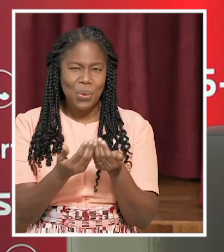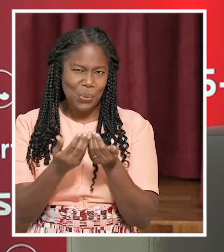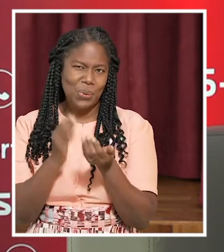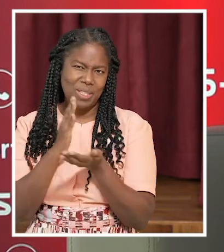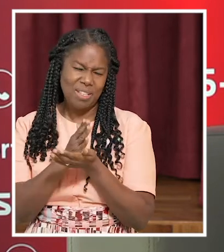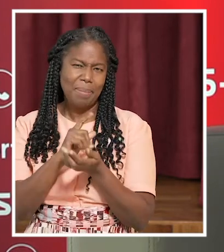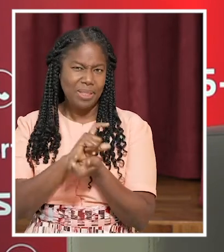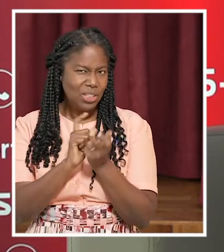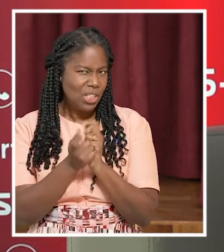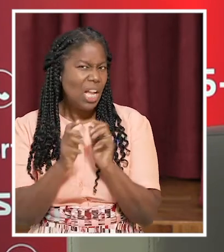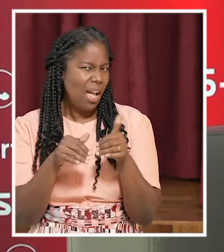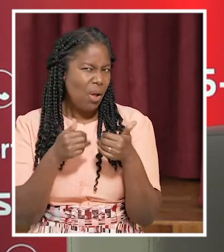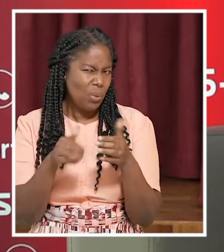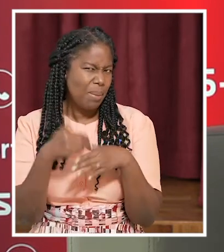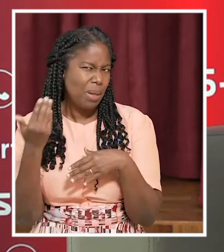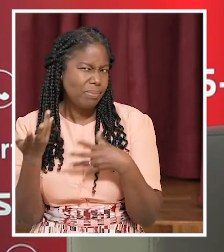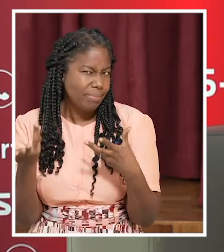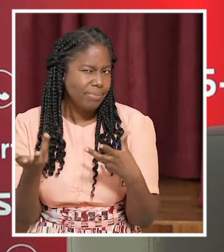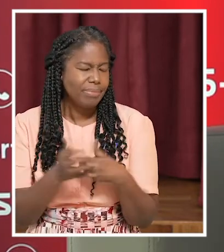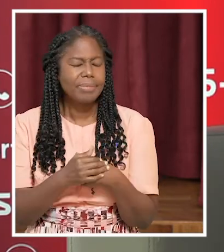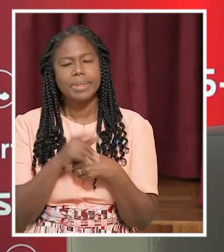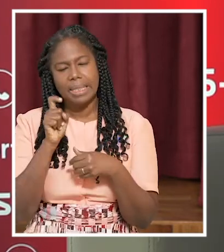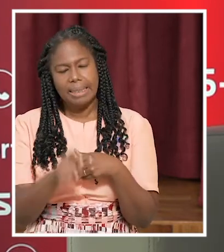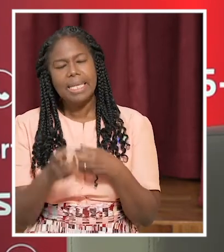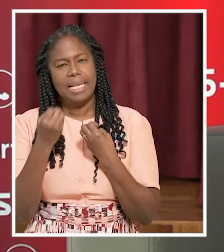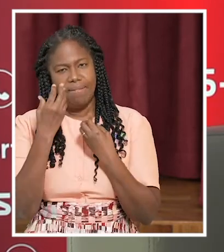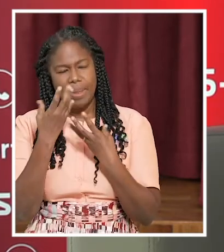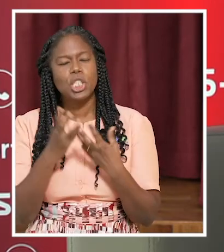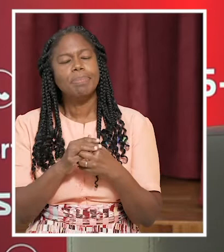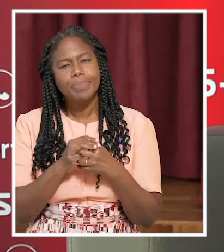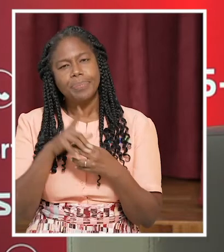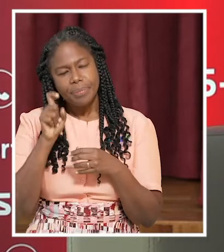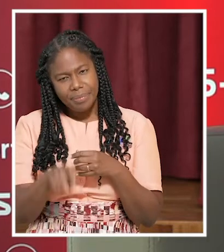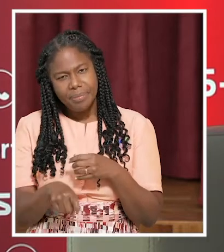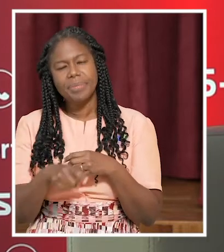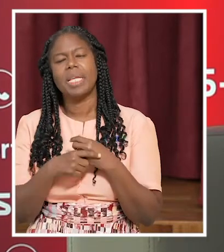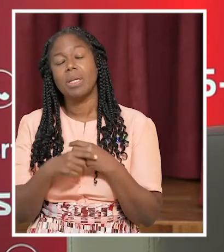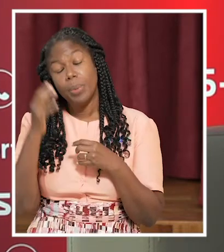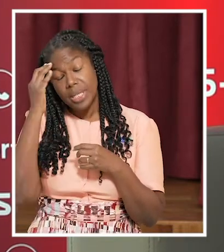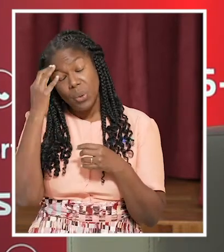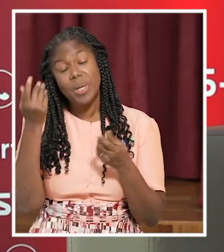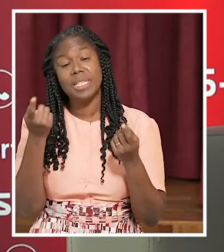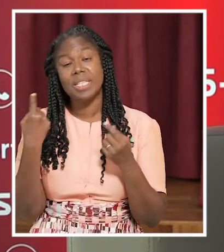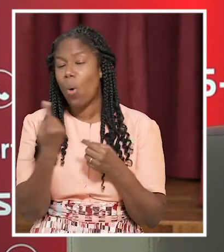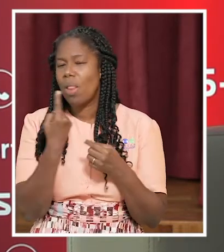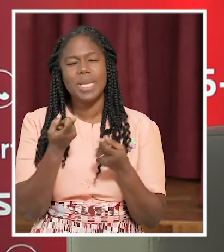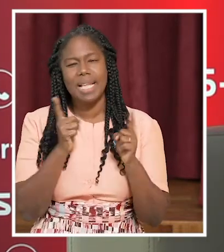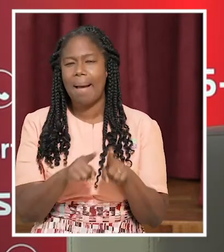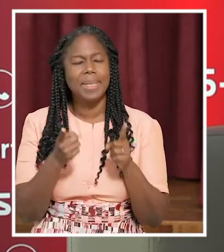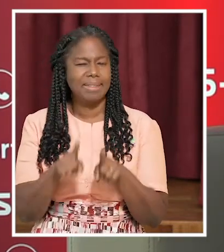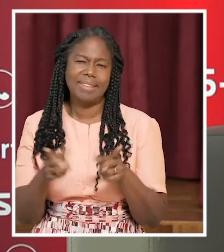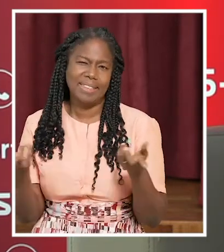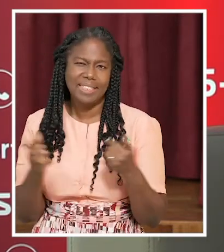on and then it becomes an issue where we can't deal with it? So that is because we are not always happy. We're not always sad. True. We are